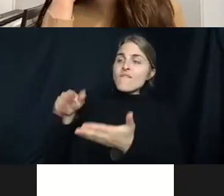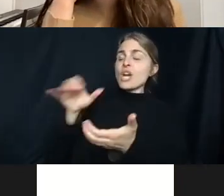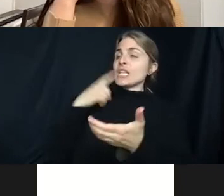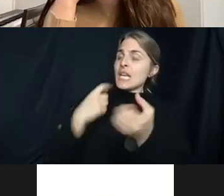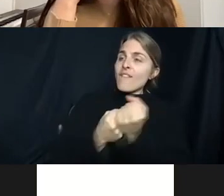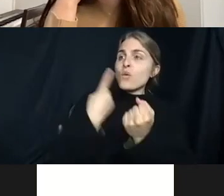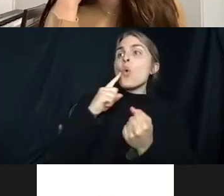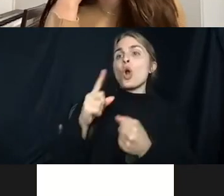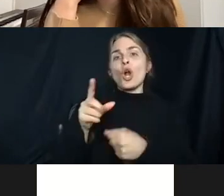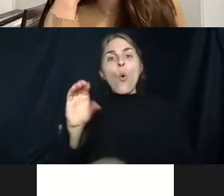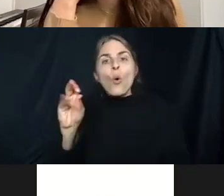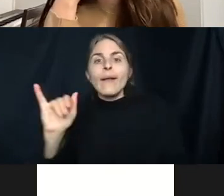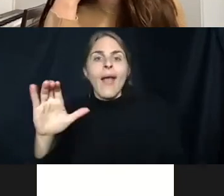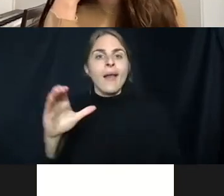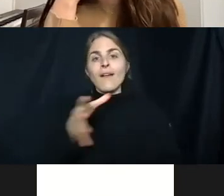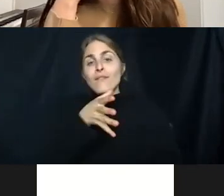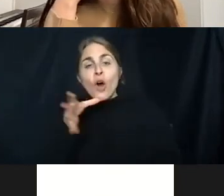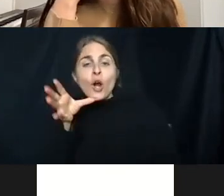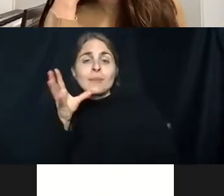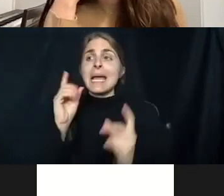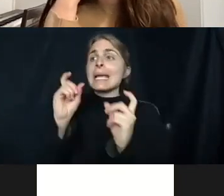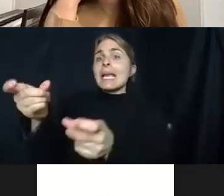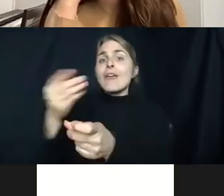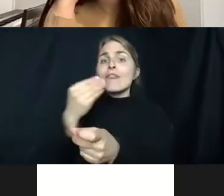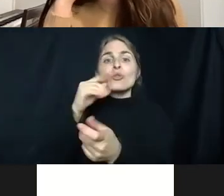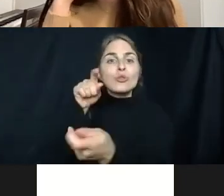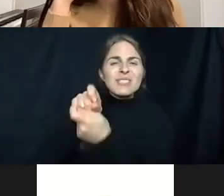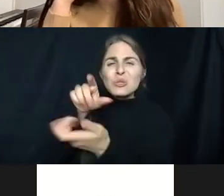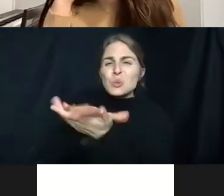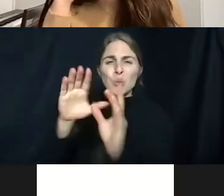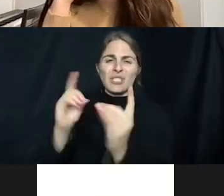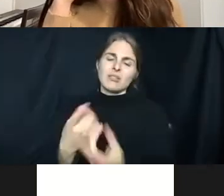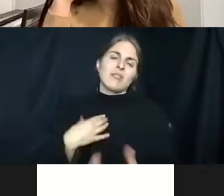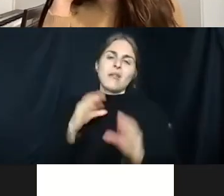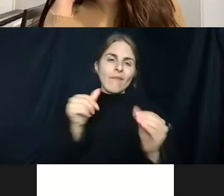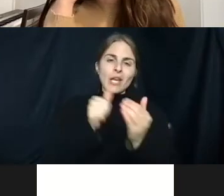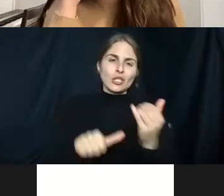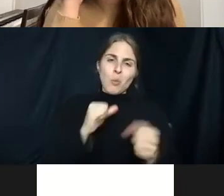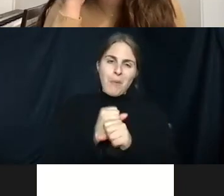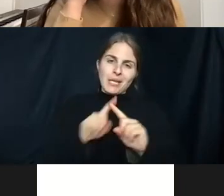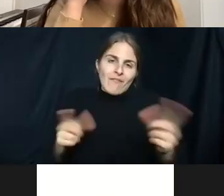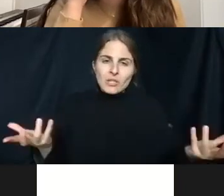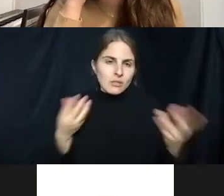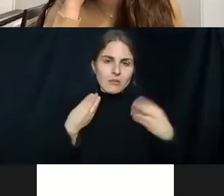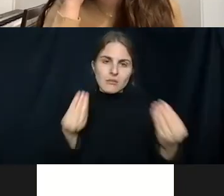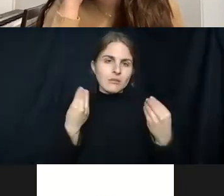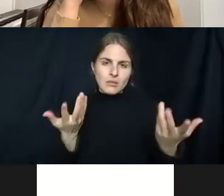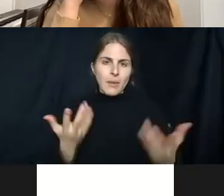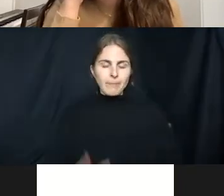organic farms that give food to certain school districts. Like none of that shit is going to make any kind of difference. None